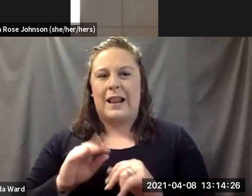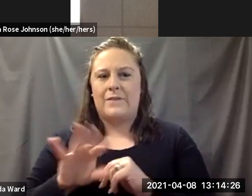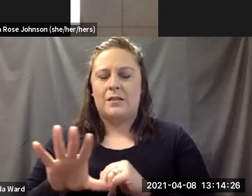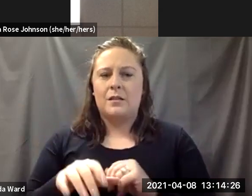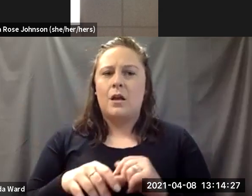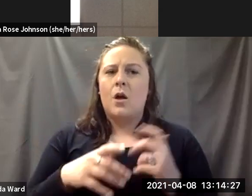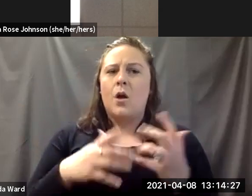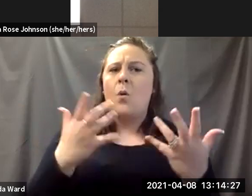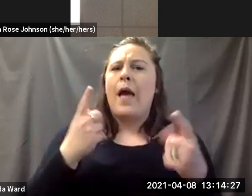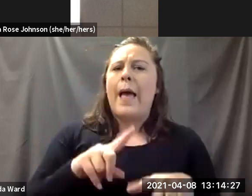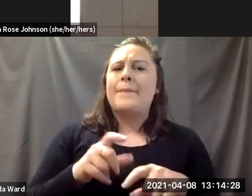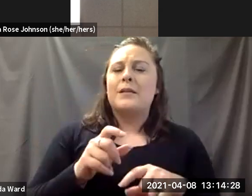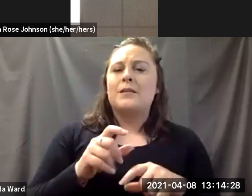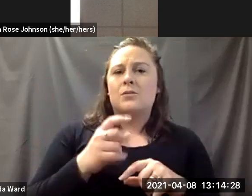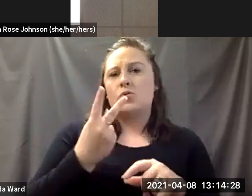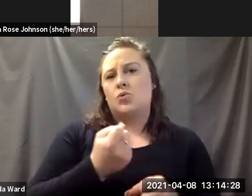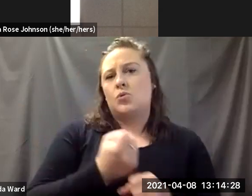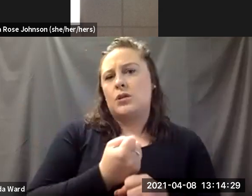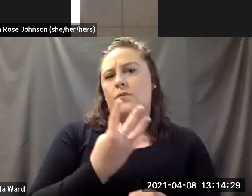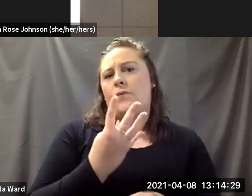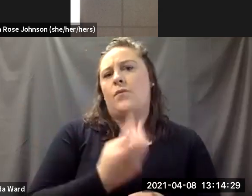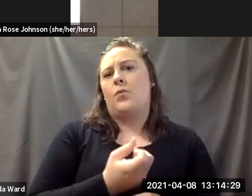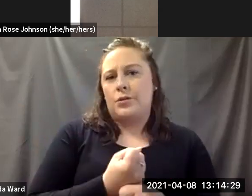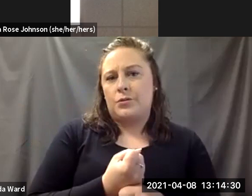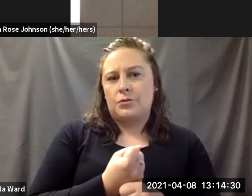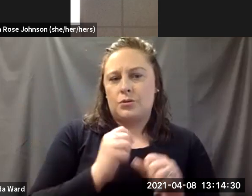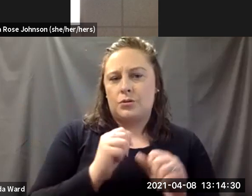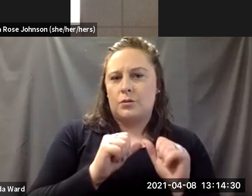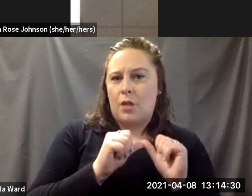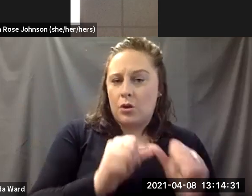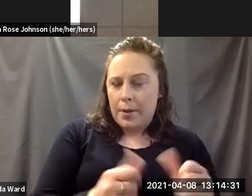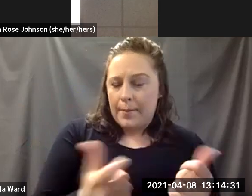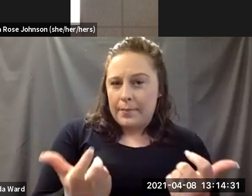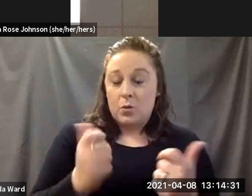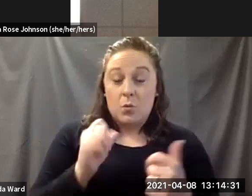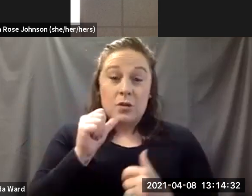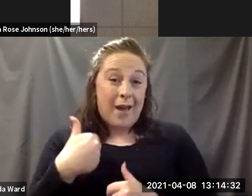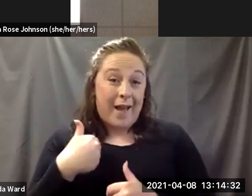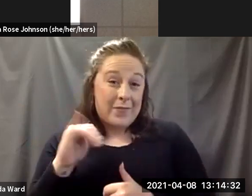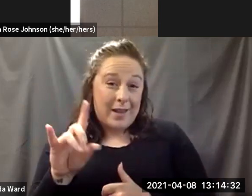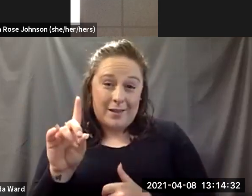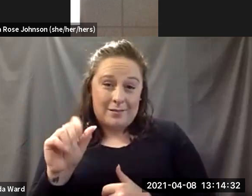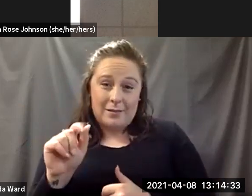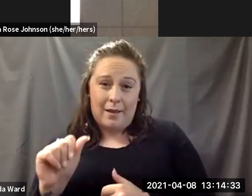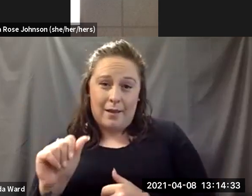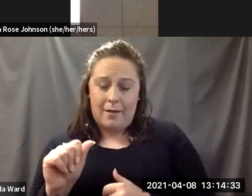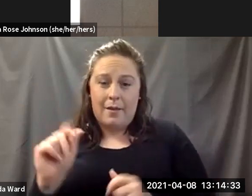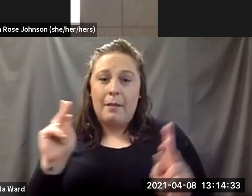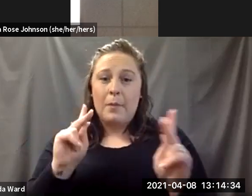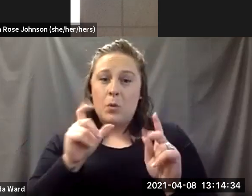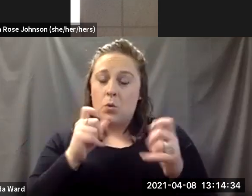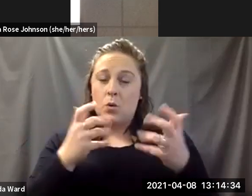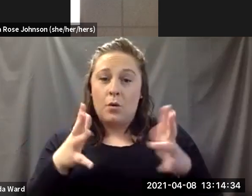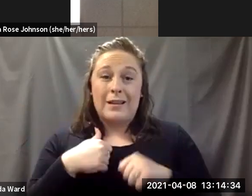Tell me about what happens 2 years or 3 years or 4 years. We don't have that data. The people that got the